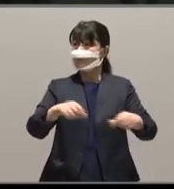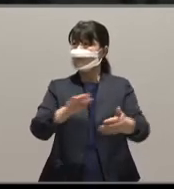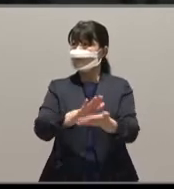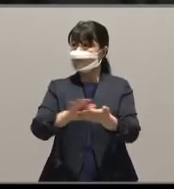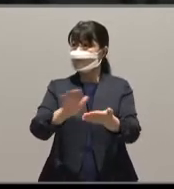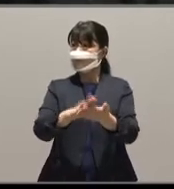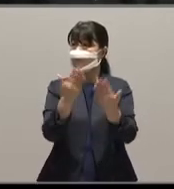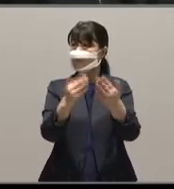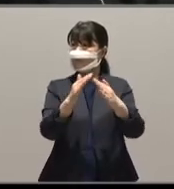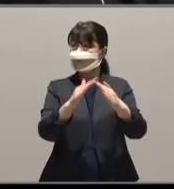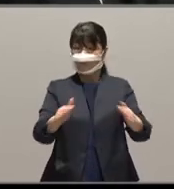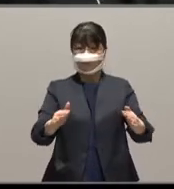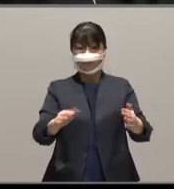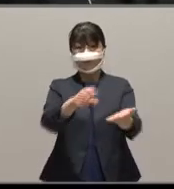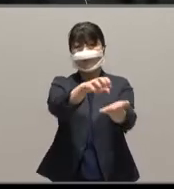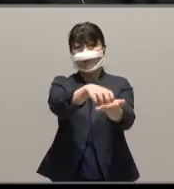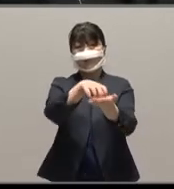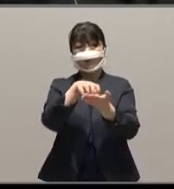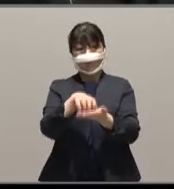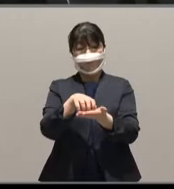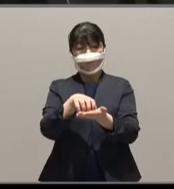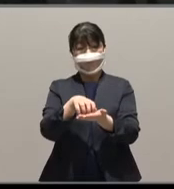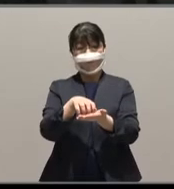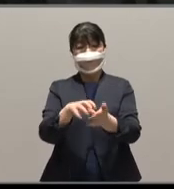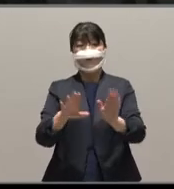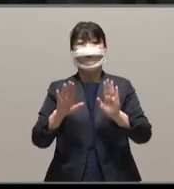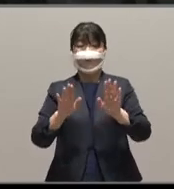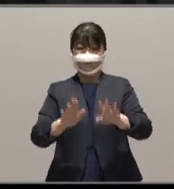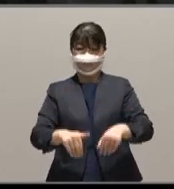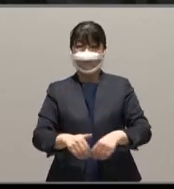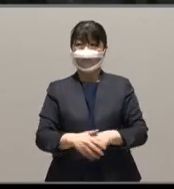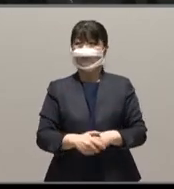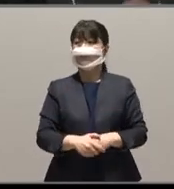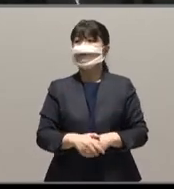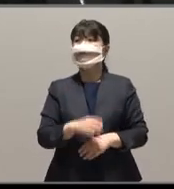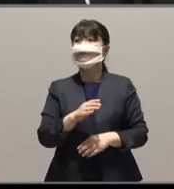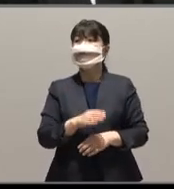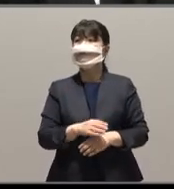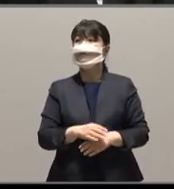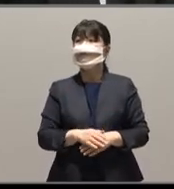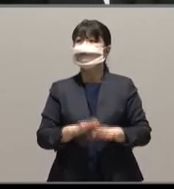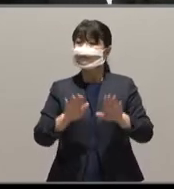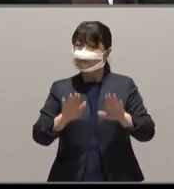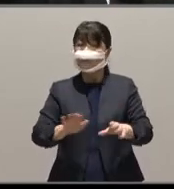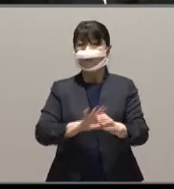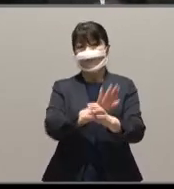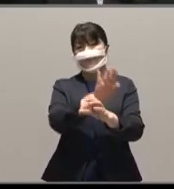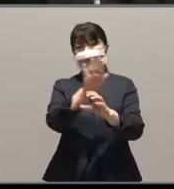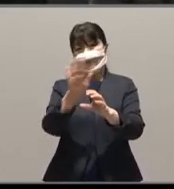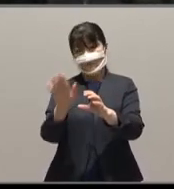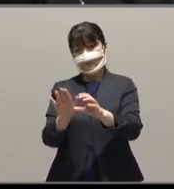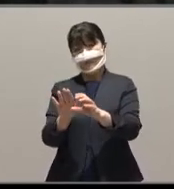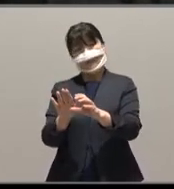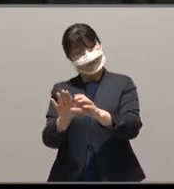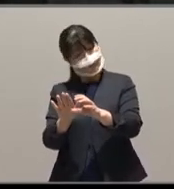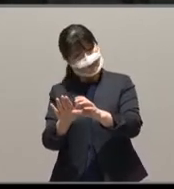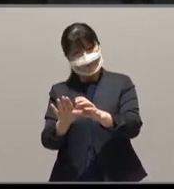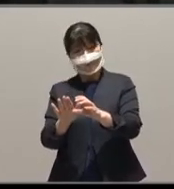And as mentioned by Dr. Imamura, I received the award from Japan